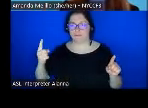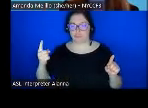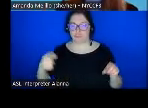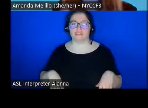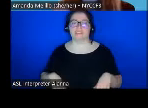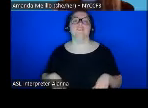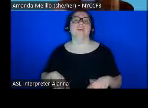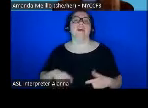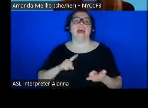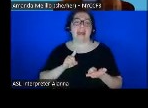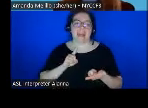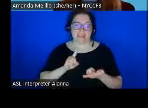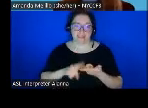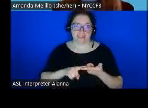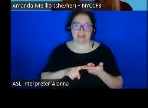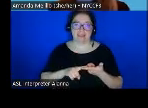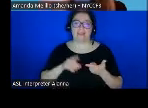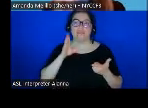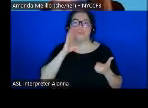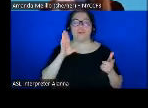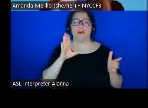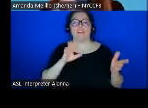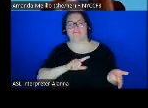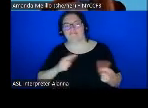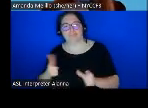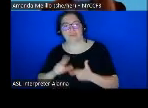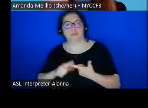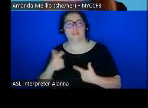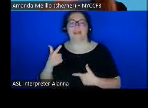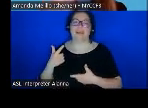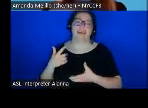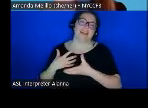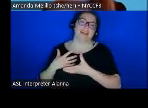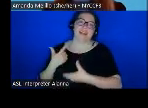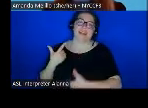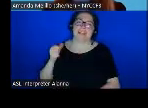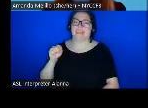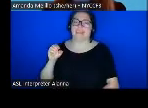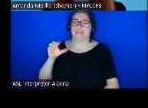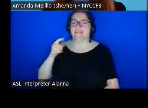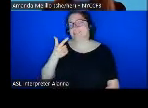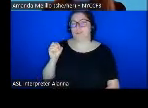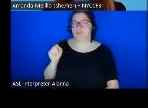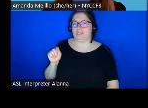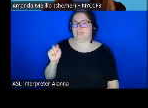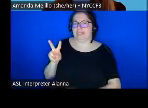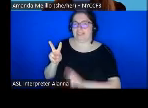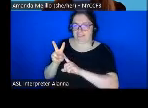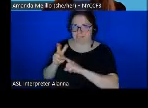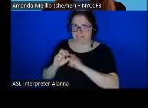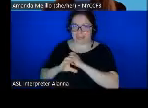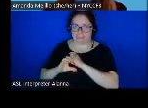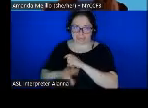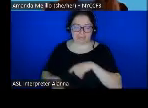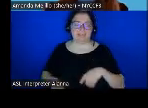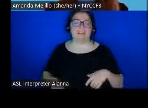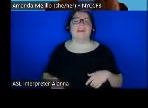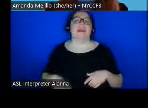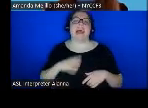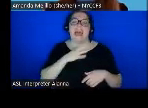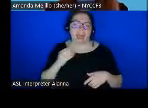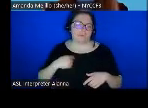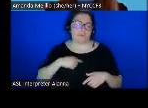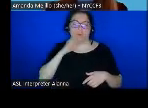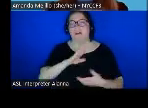pivot to our traditional get out the vote campaign uh and of course we'll be providing updates to everyone along the way and releasing